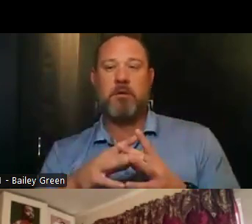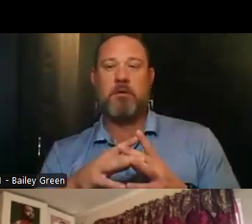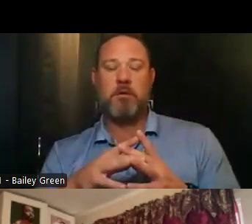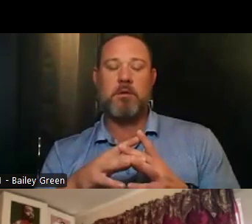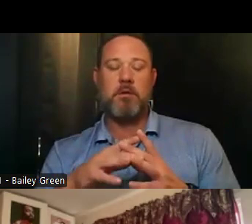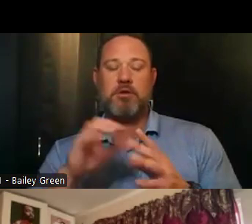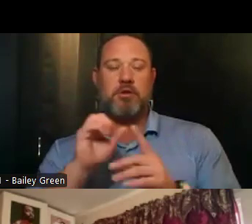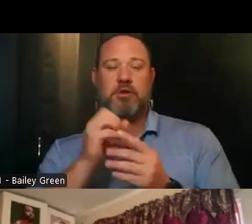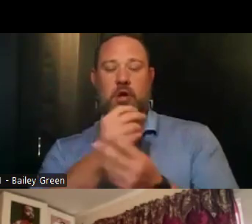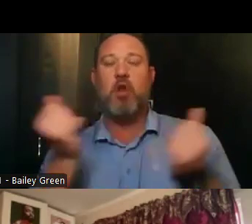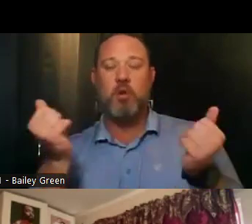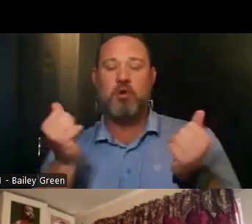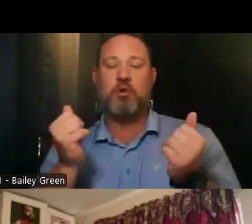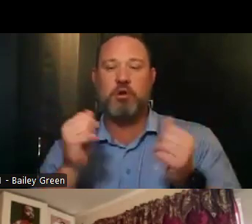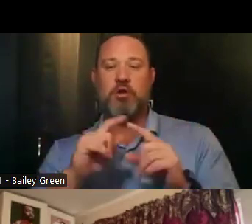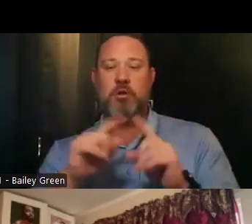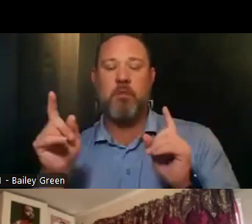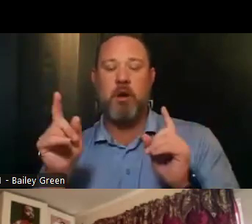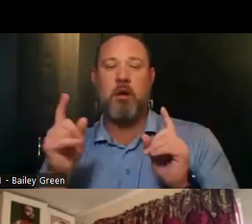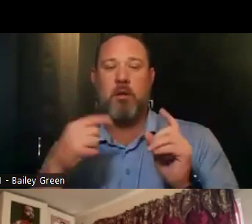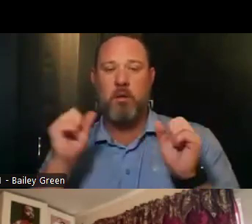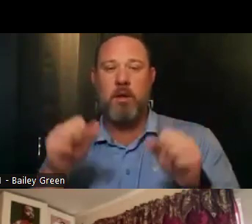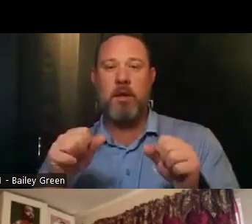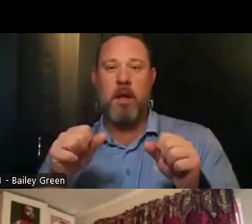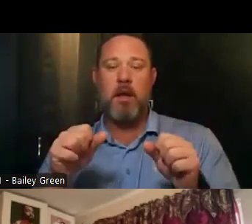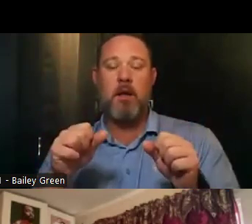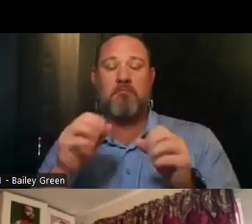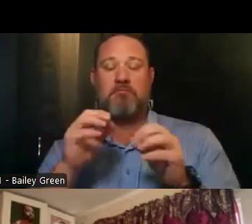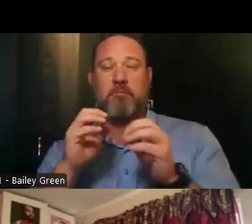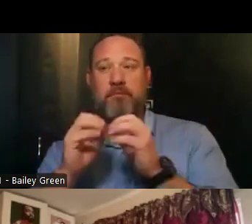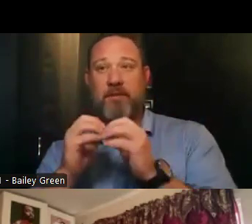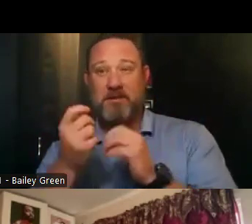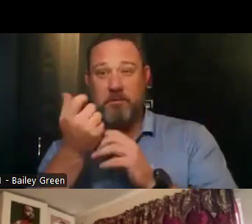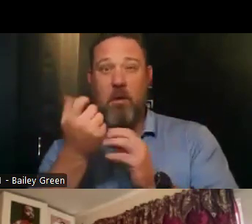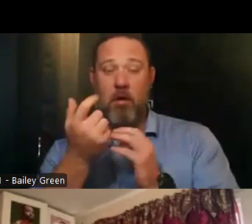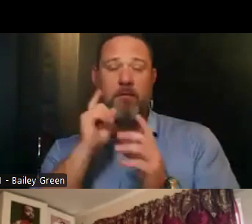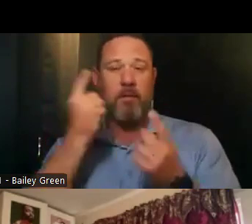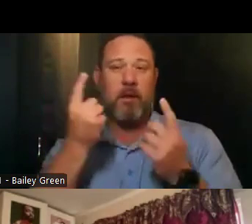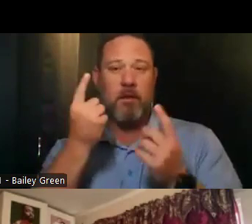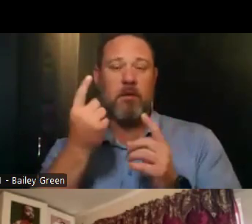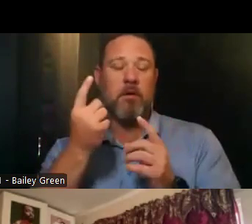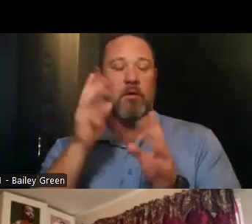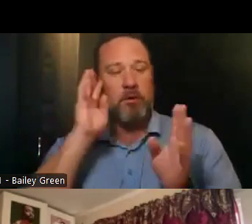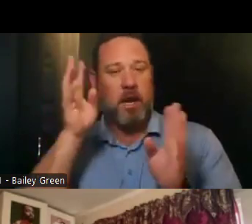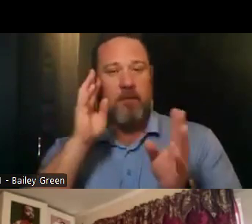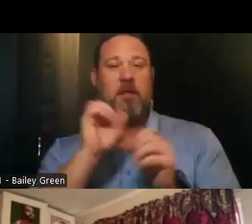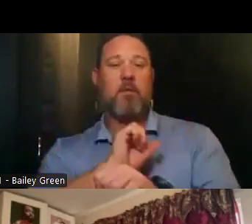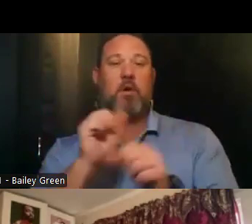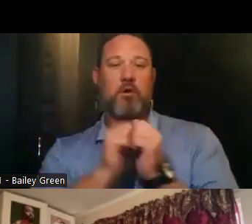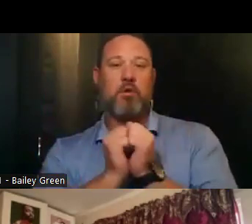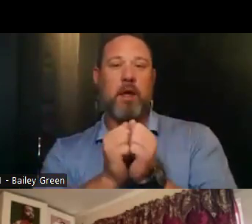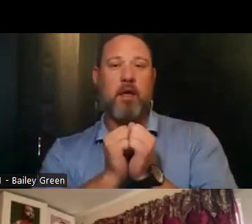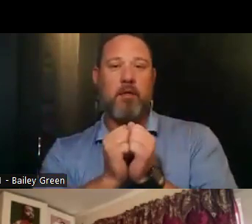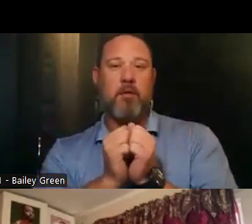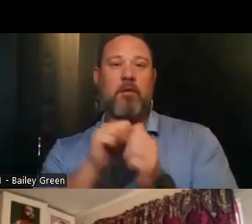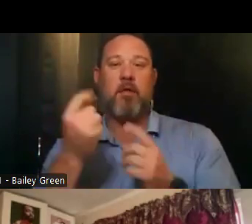to just solve it, but I think we could put a dent in it if we think creatively and work together. The other thought that I had